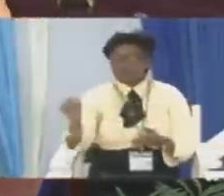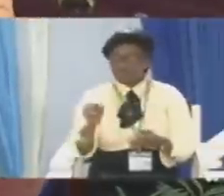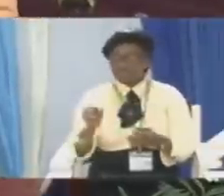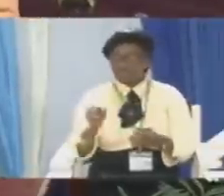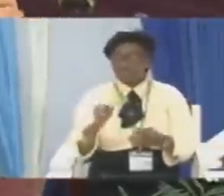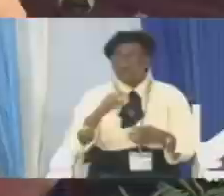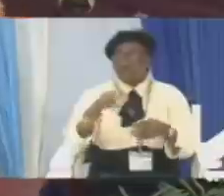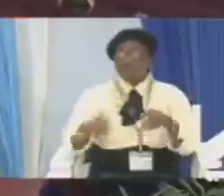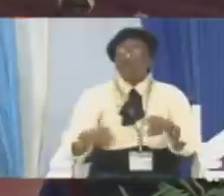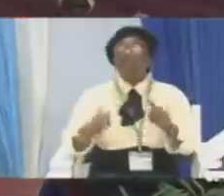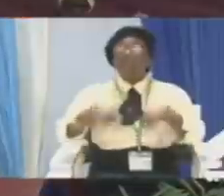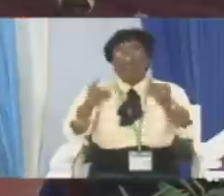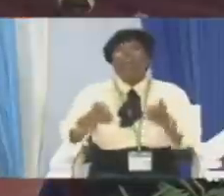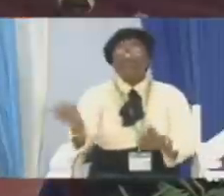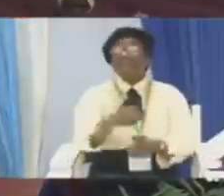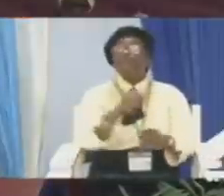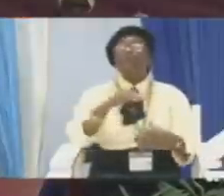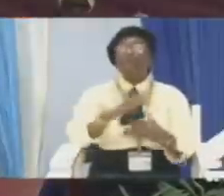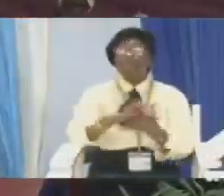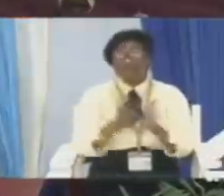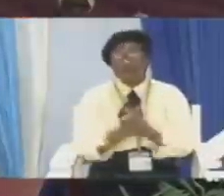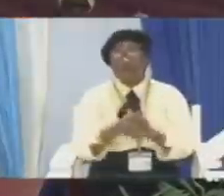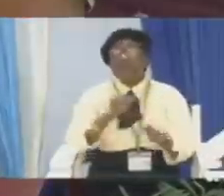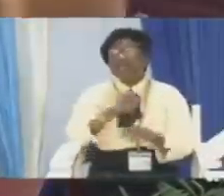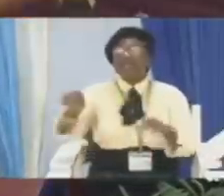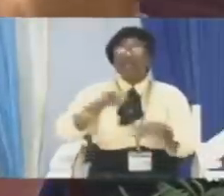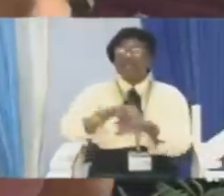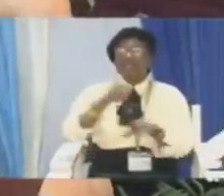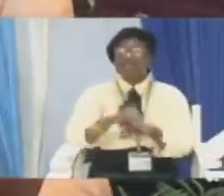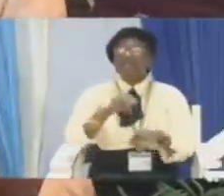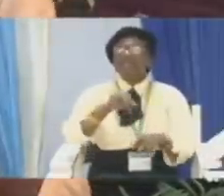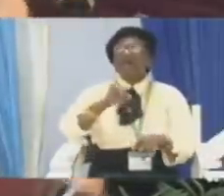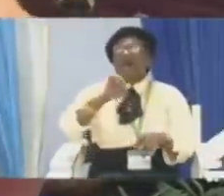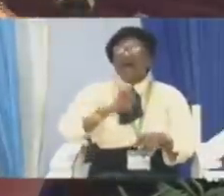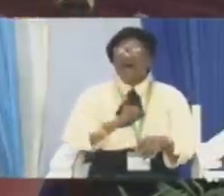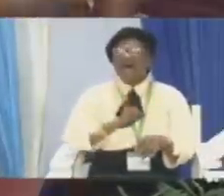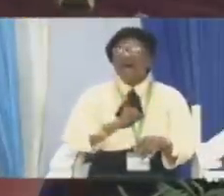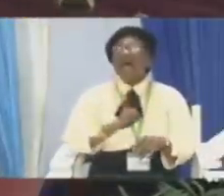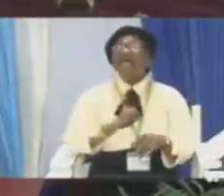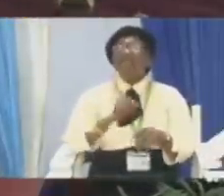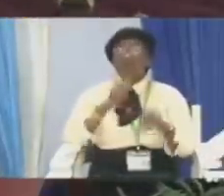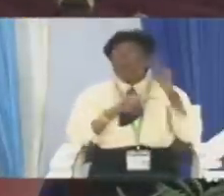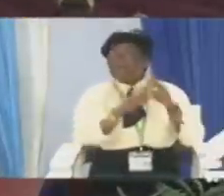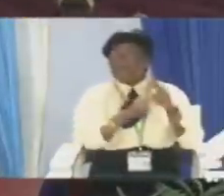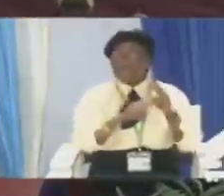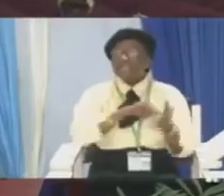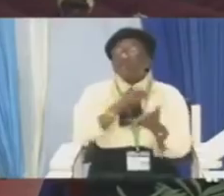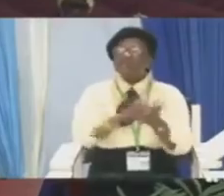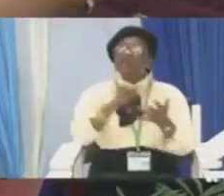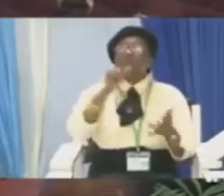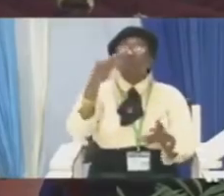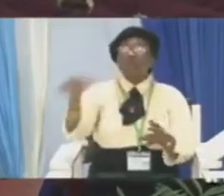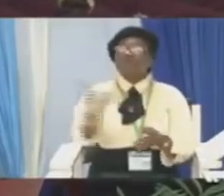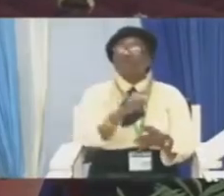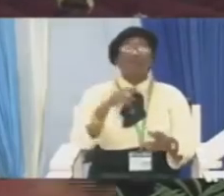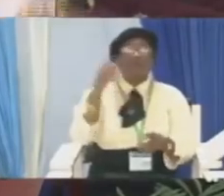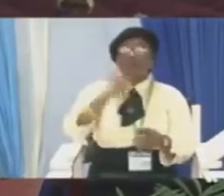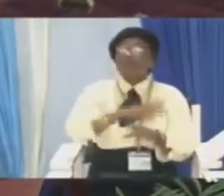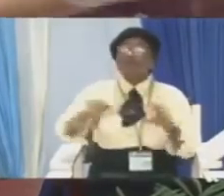a message through fruitfulness. And I came to prophesy, those of you who don't have mouth to